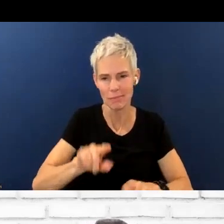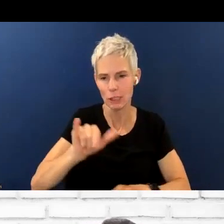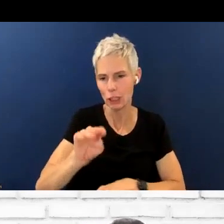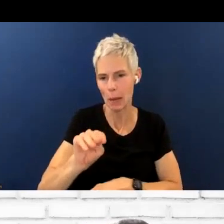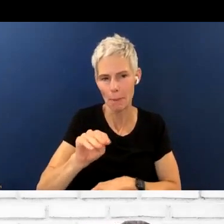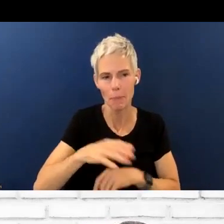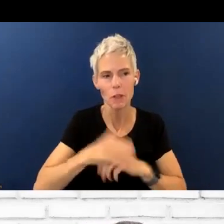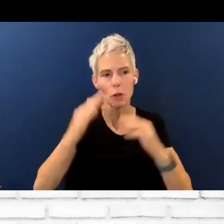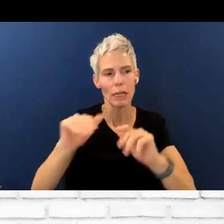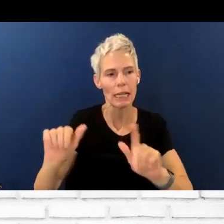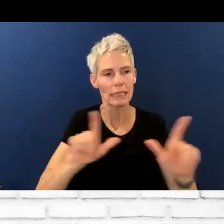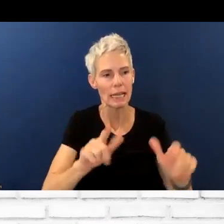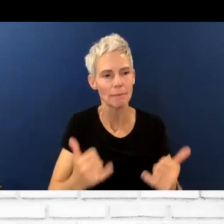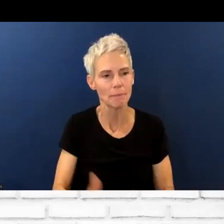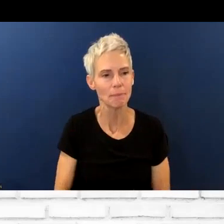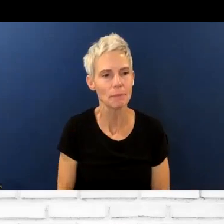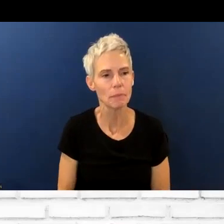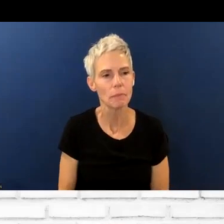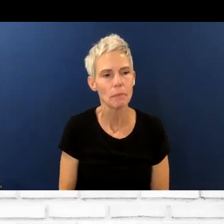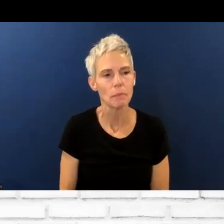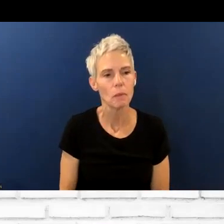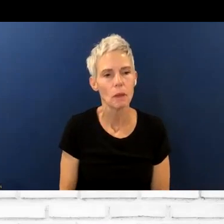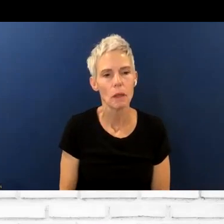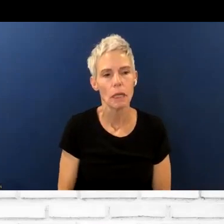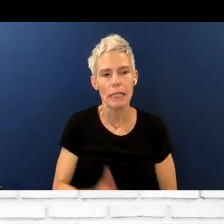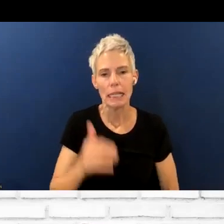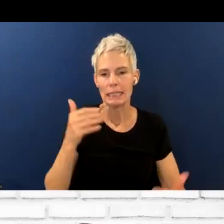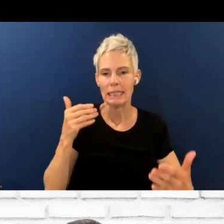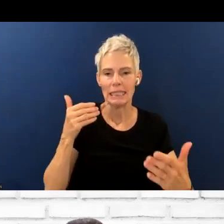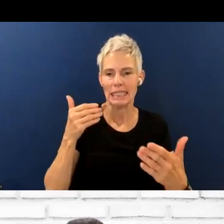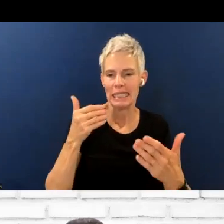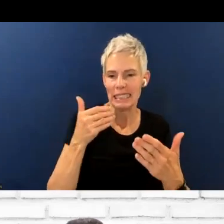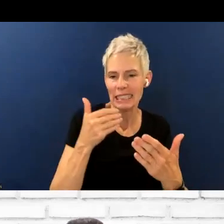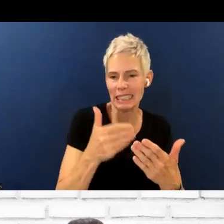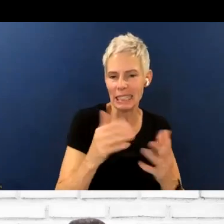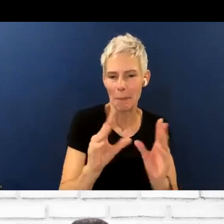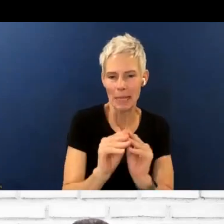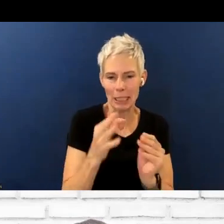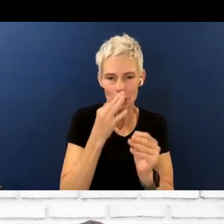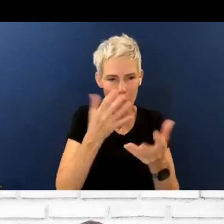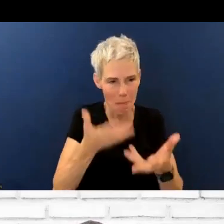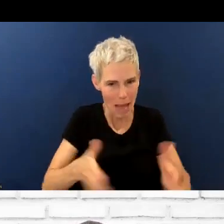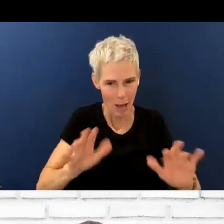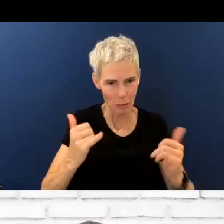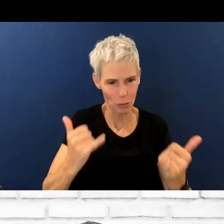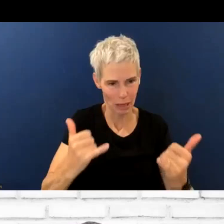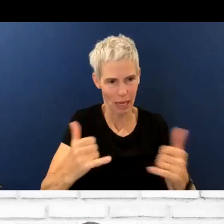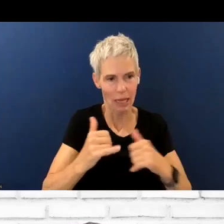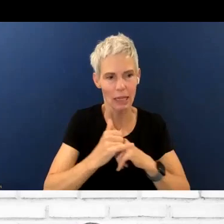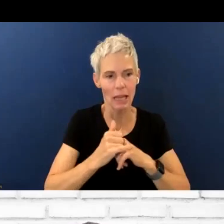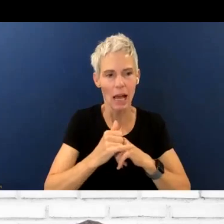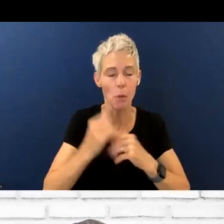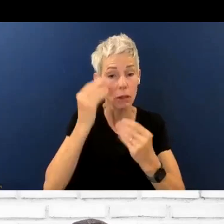the next slide, please. And this, as we draw towards a close for today, I just wanted to go forward with